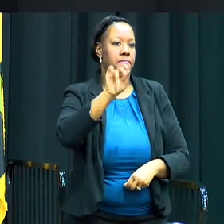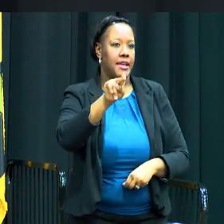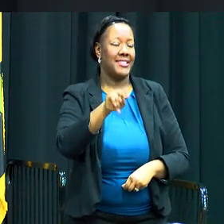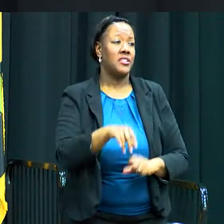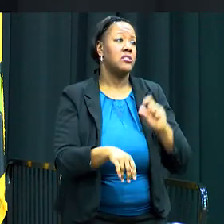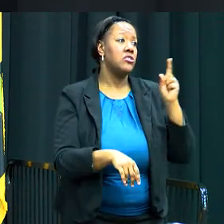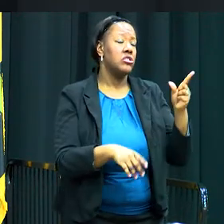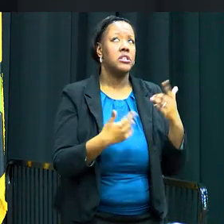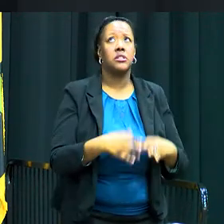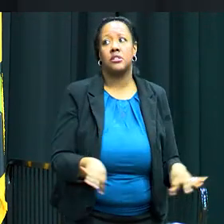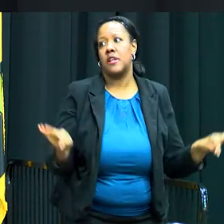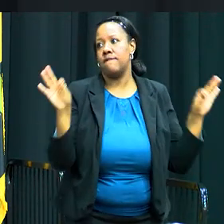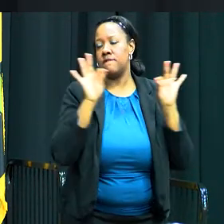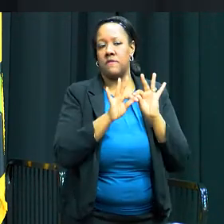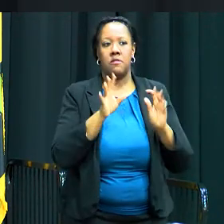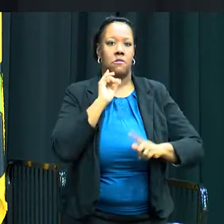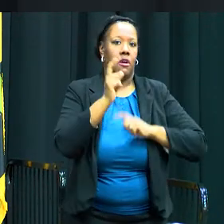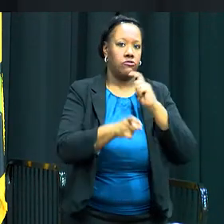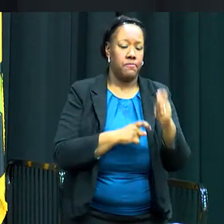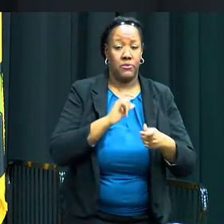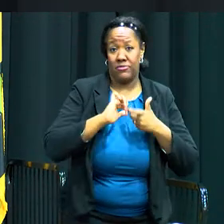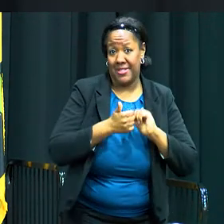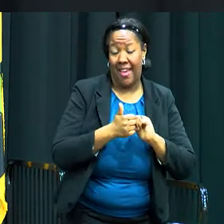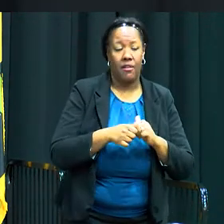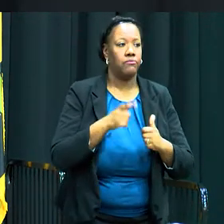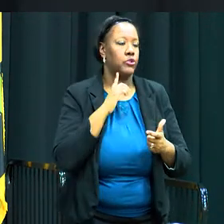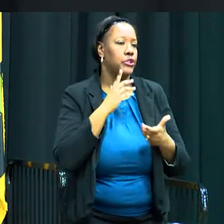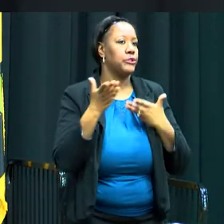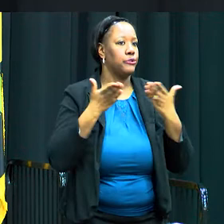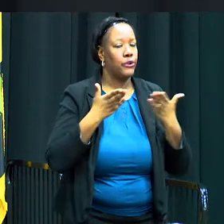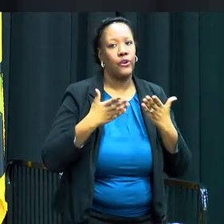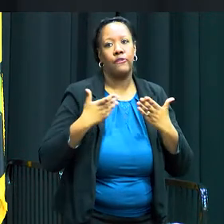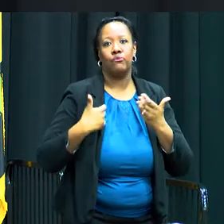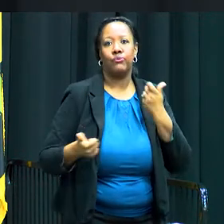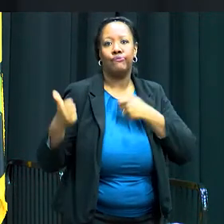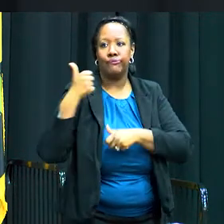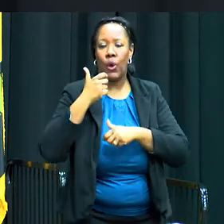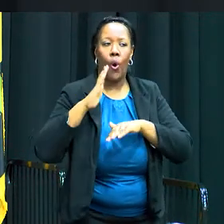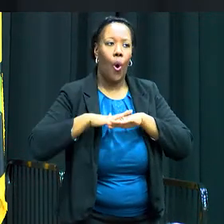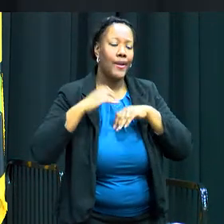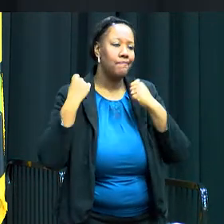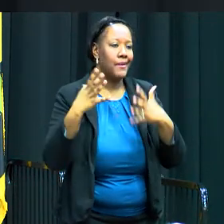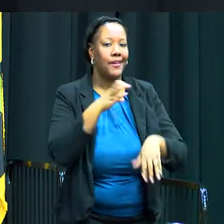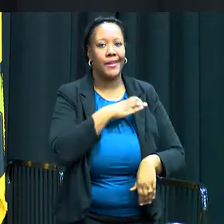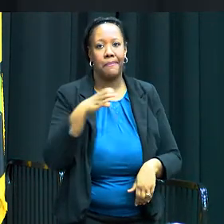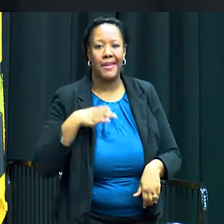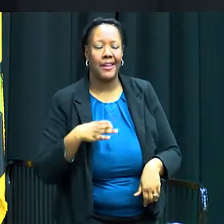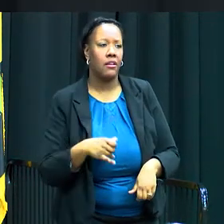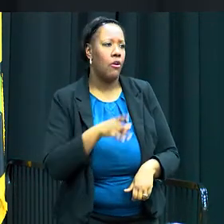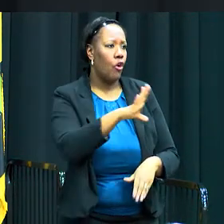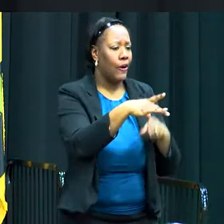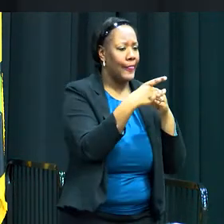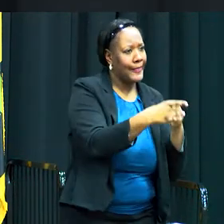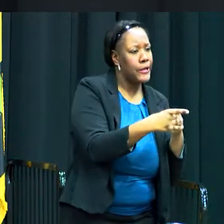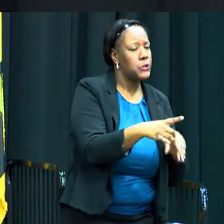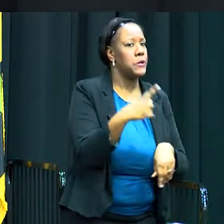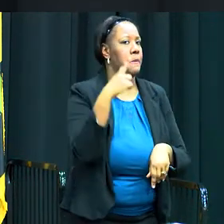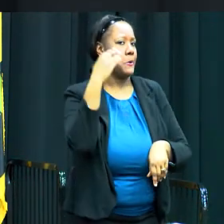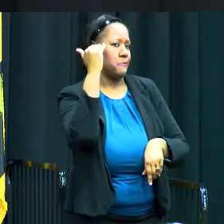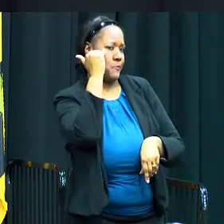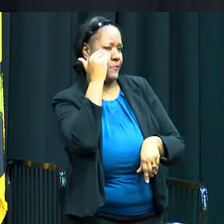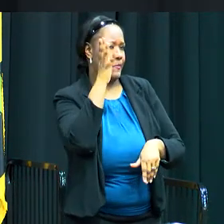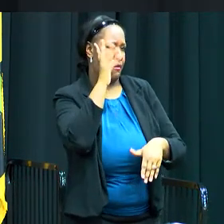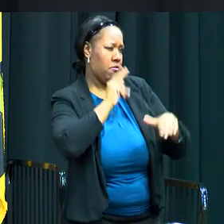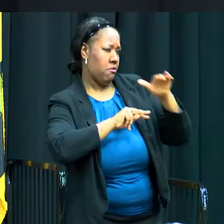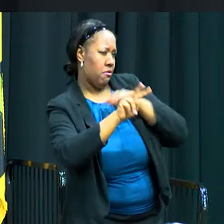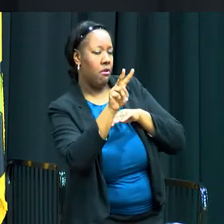to the board, participating and chairing many committees. Her leadership, commitment, keen insight, and passion for students, staff, and